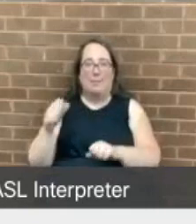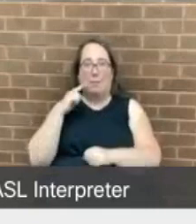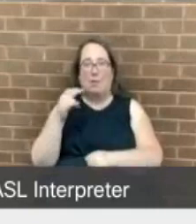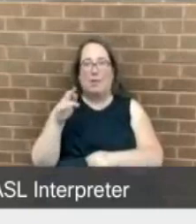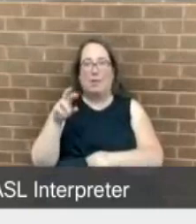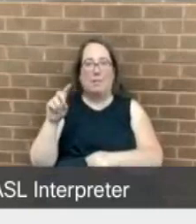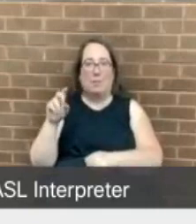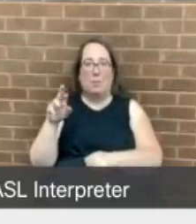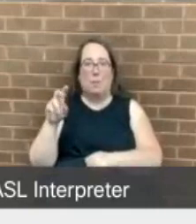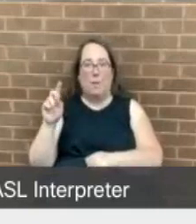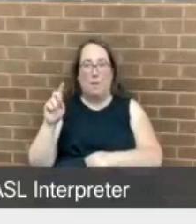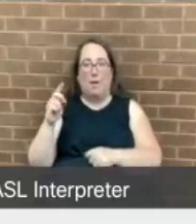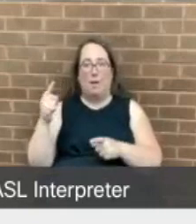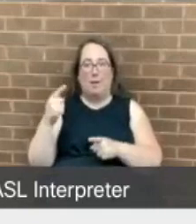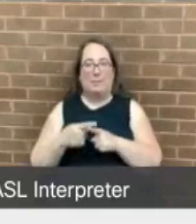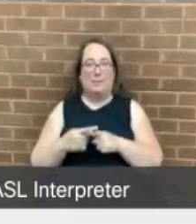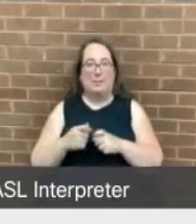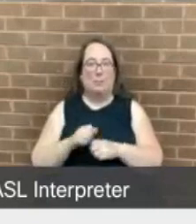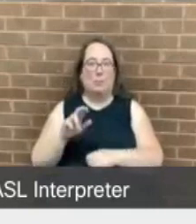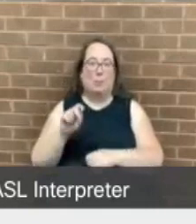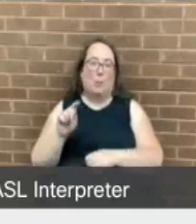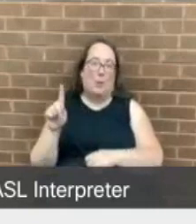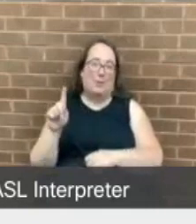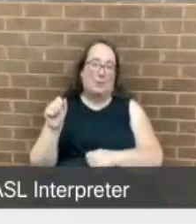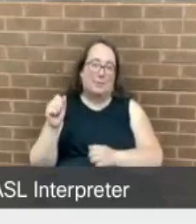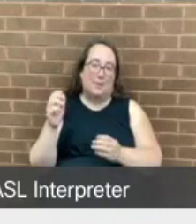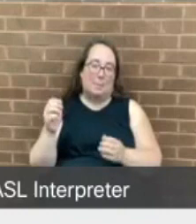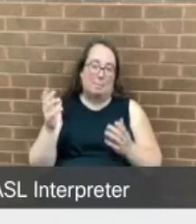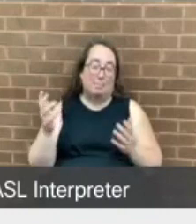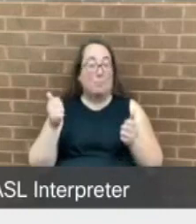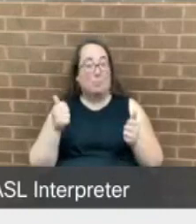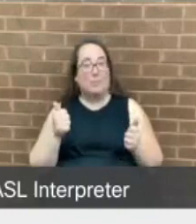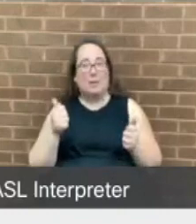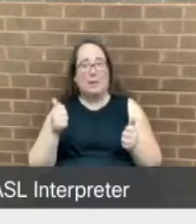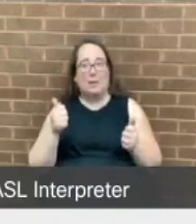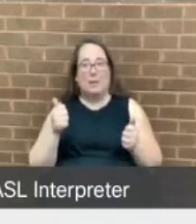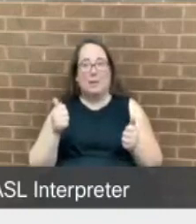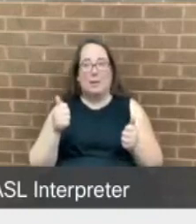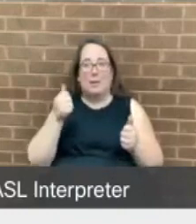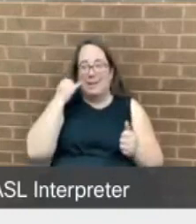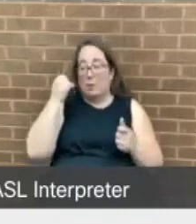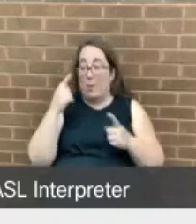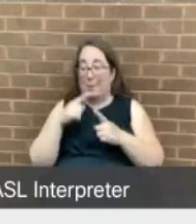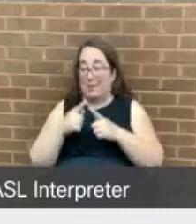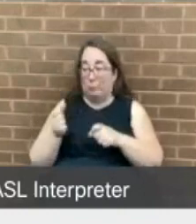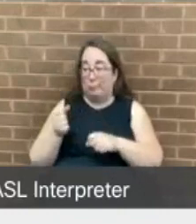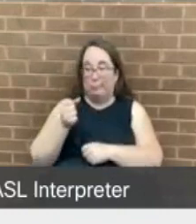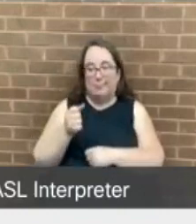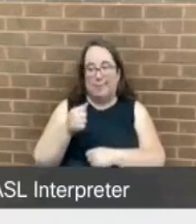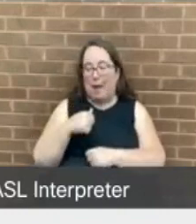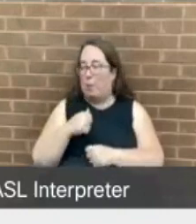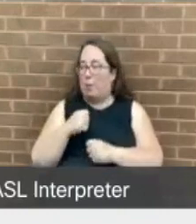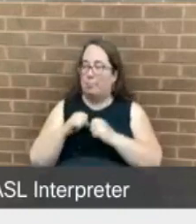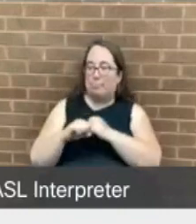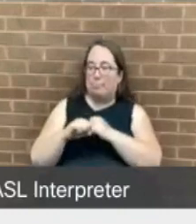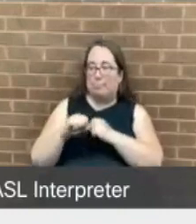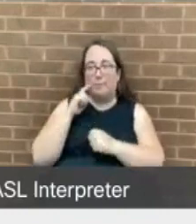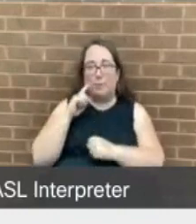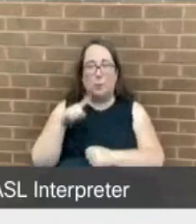which intersects with Route 1. So great. If you wanna put me to use there, I'll go out for you too.